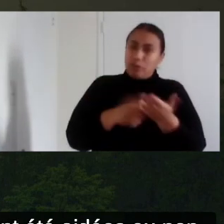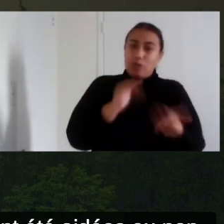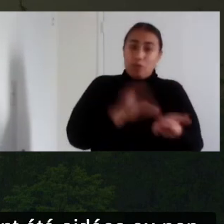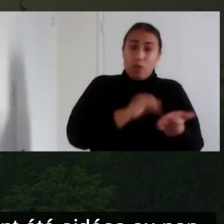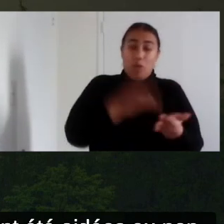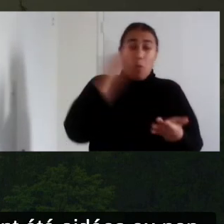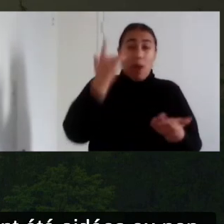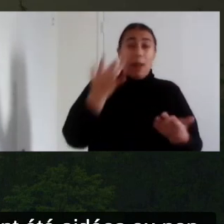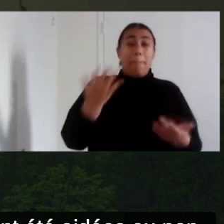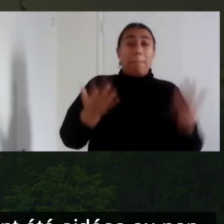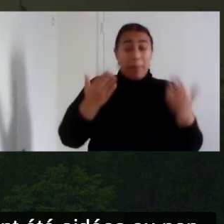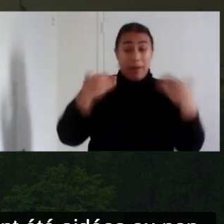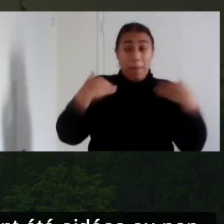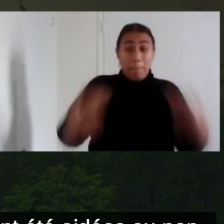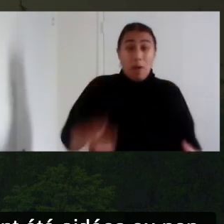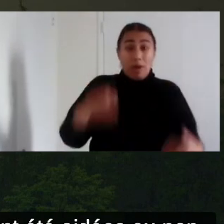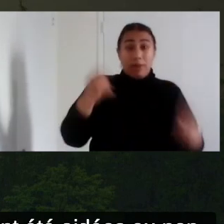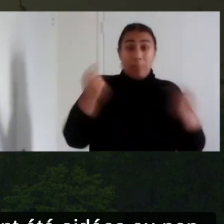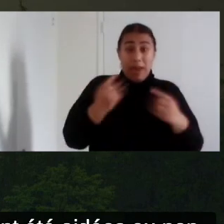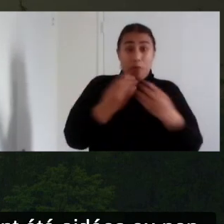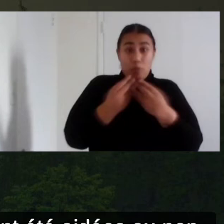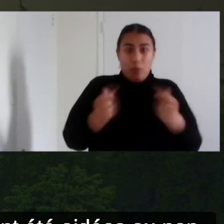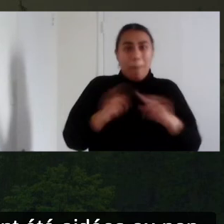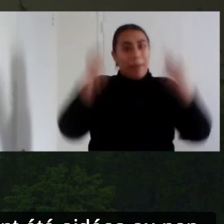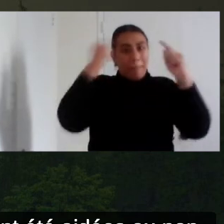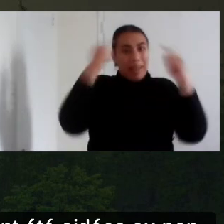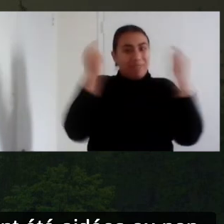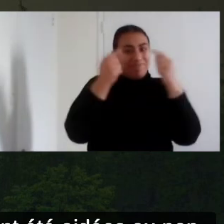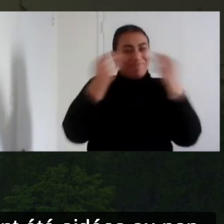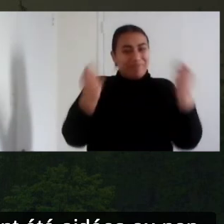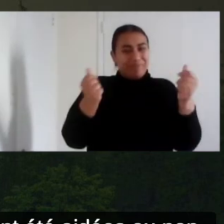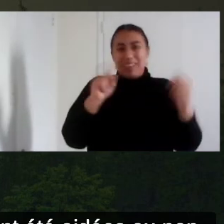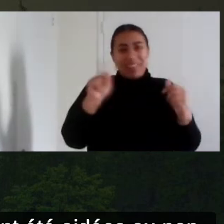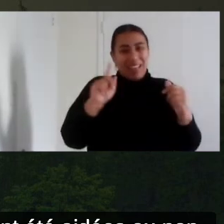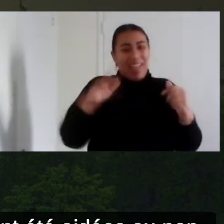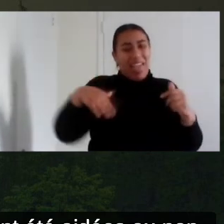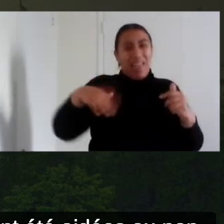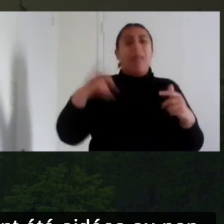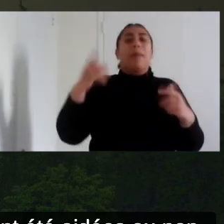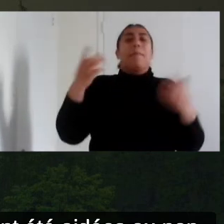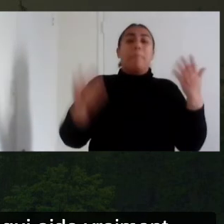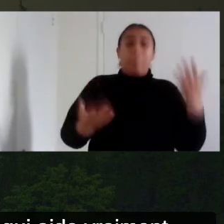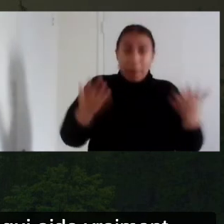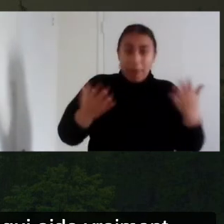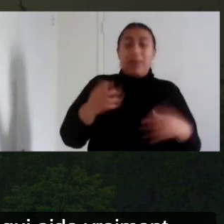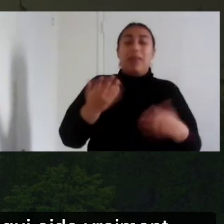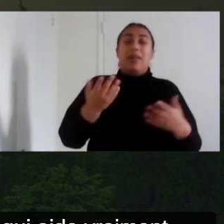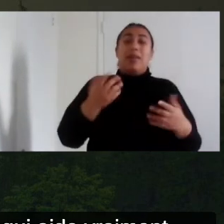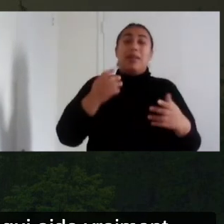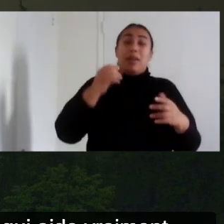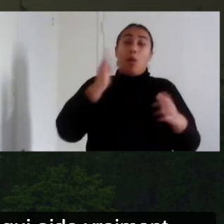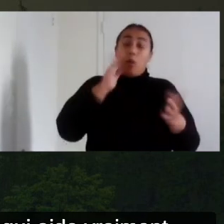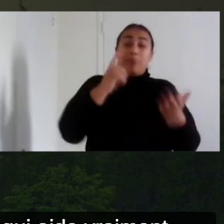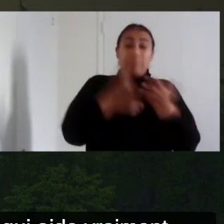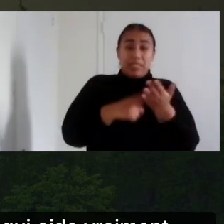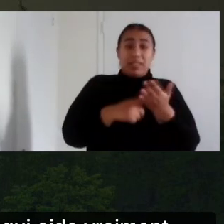appointment? Well, the answer to that question is it'll depend on if your migraines have been helped with the strain that you have now. If you find that you are using a